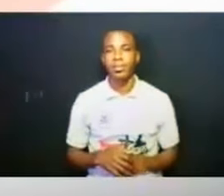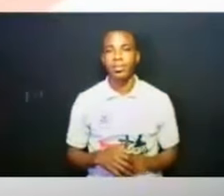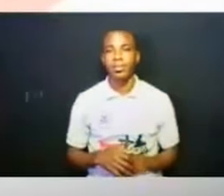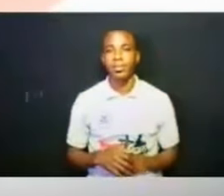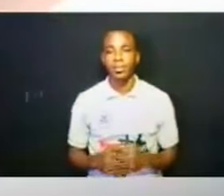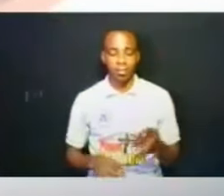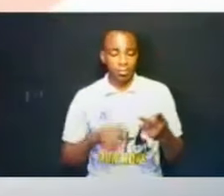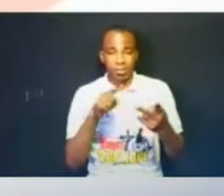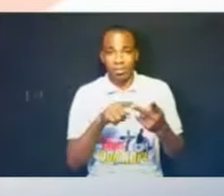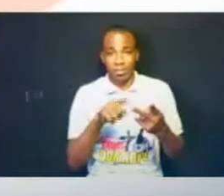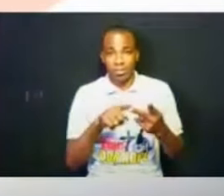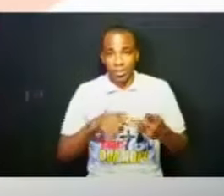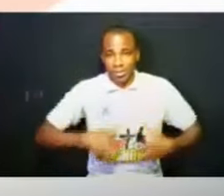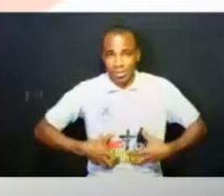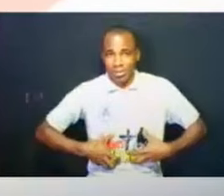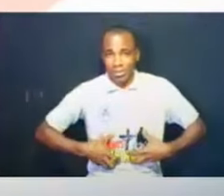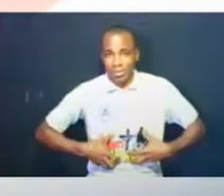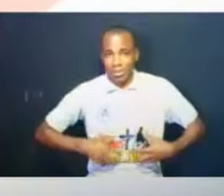Bitterness destroys relationships.